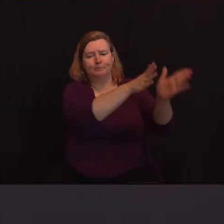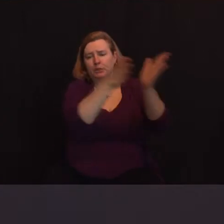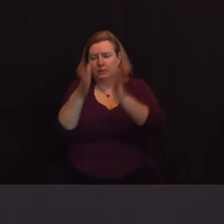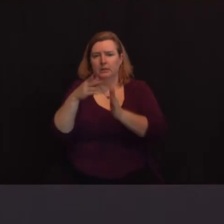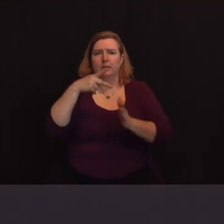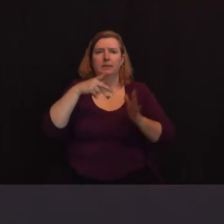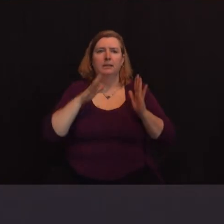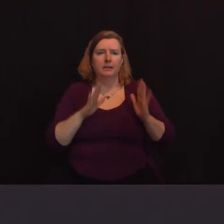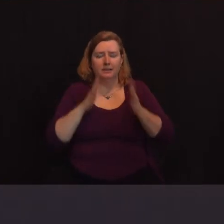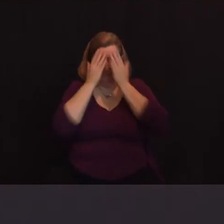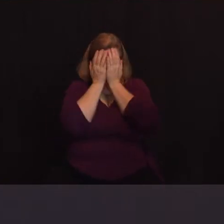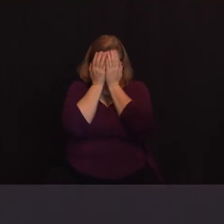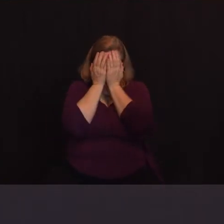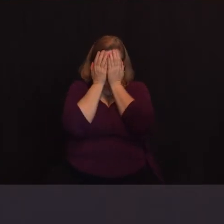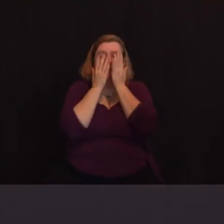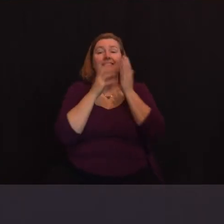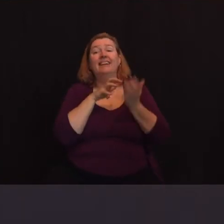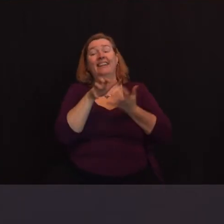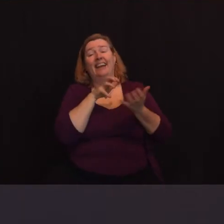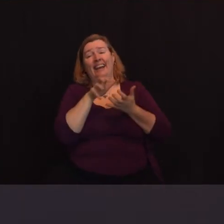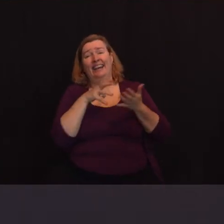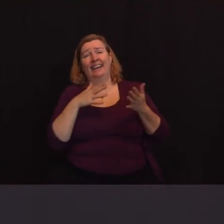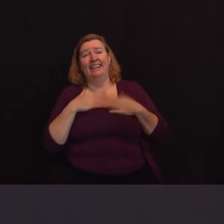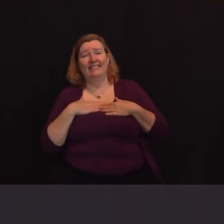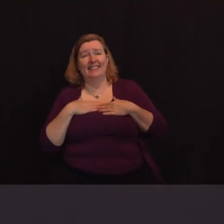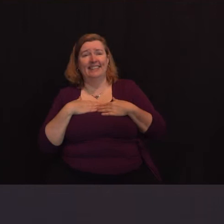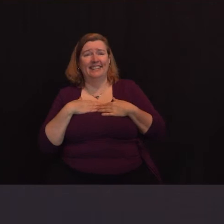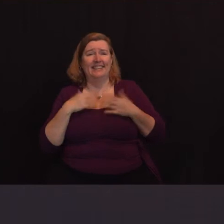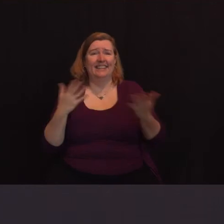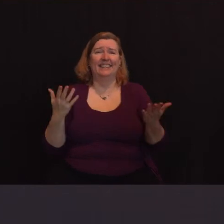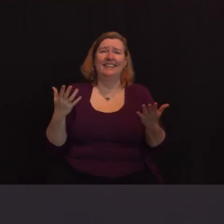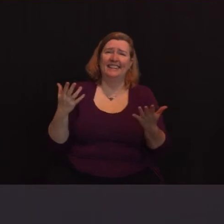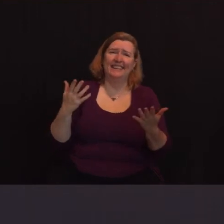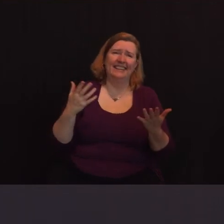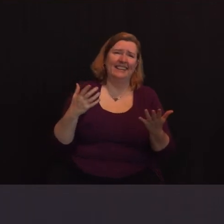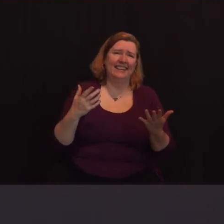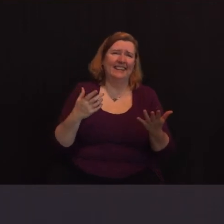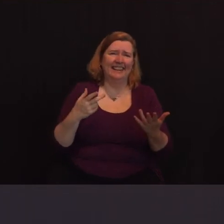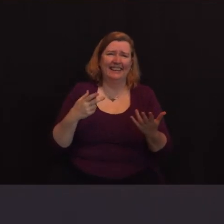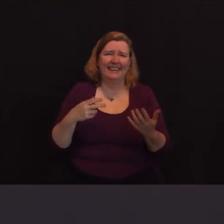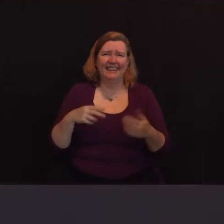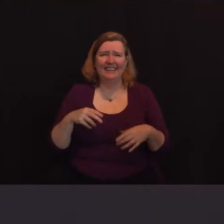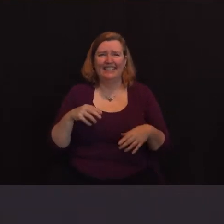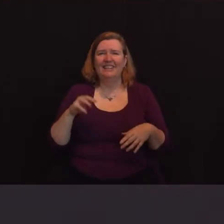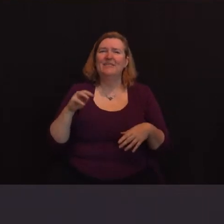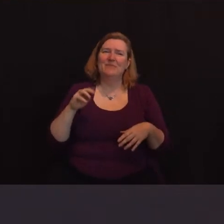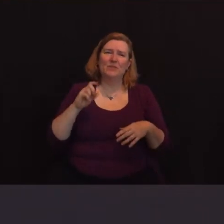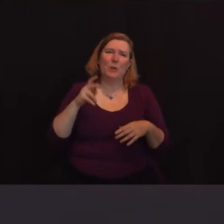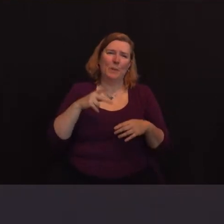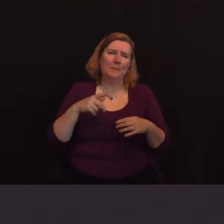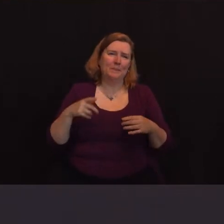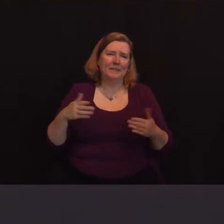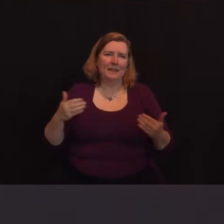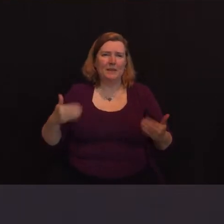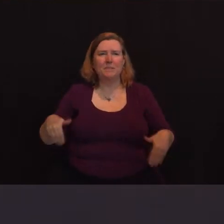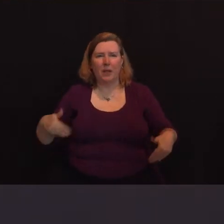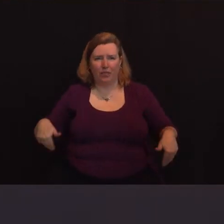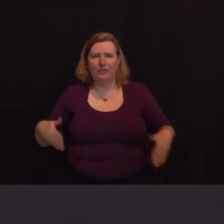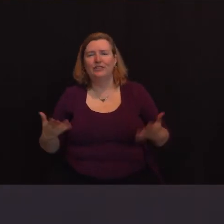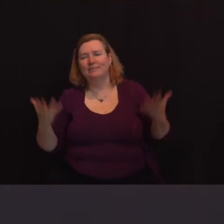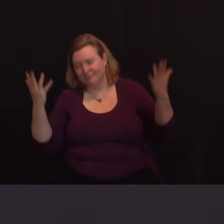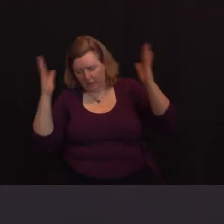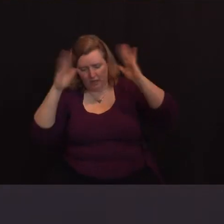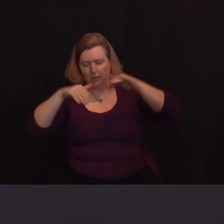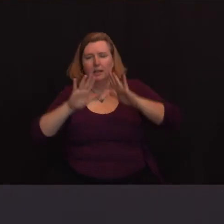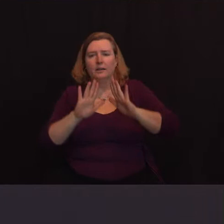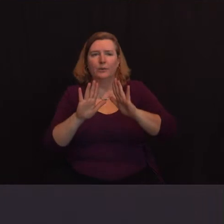apologize. Paramount, please help me out. Paramount's going to get into his swimming trunks and answer this question. The pools guidance just went